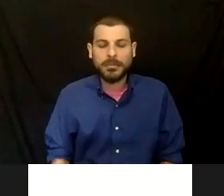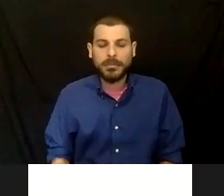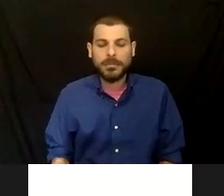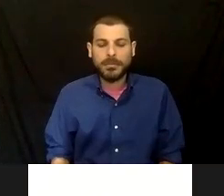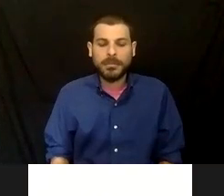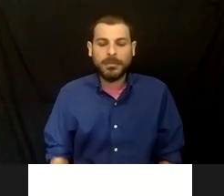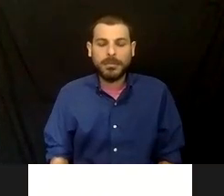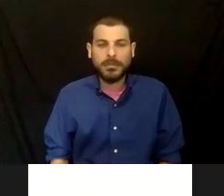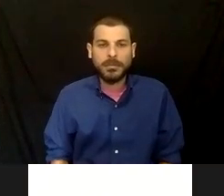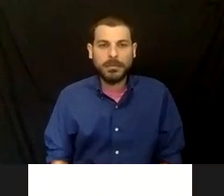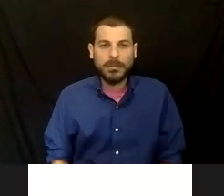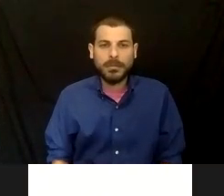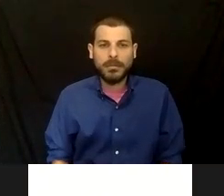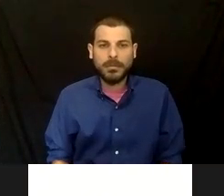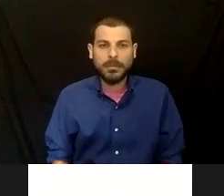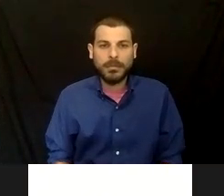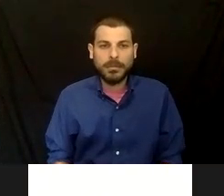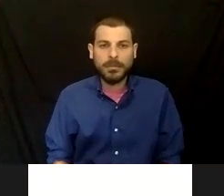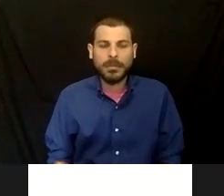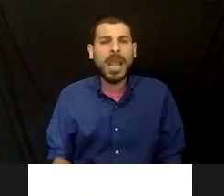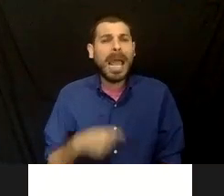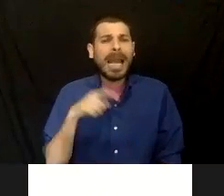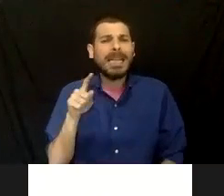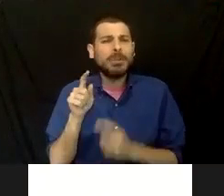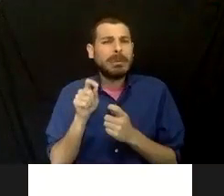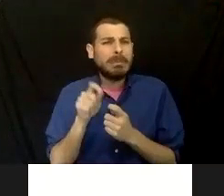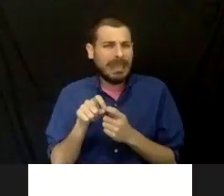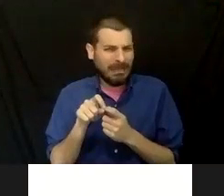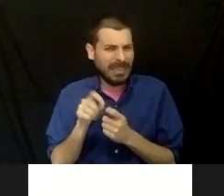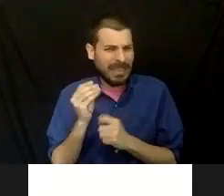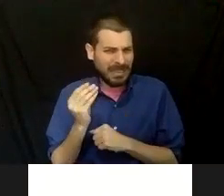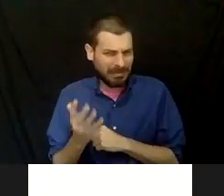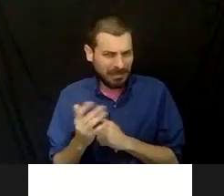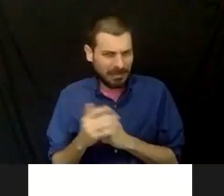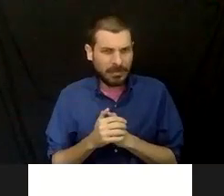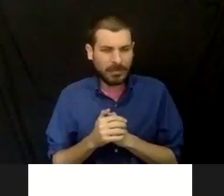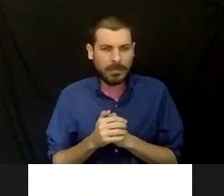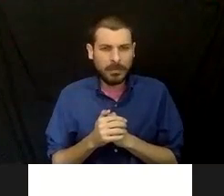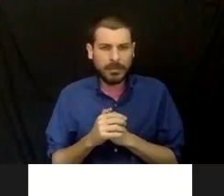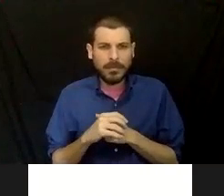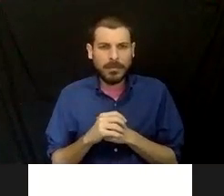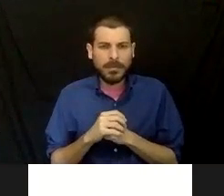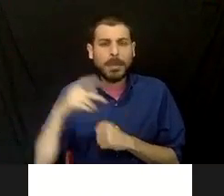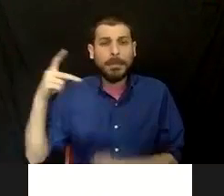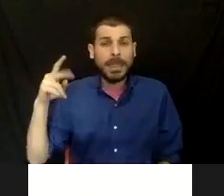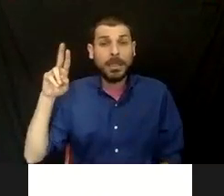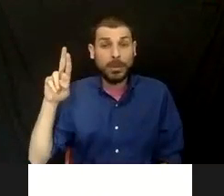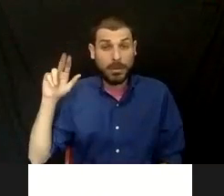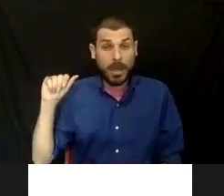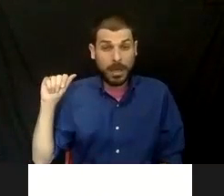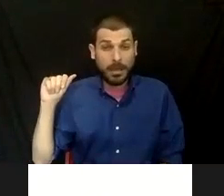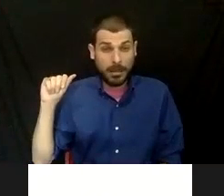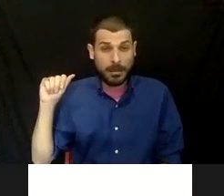handy. And I probably should have specified this at first if I didn't already, but PUA, it's